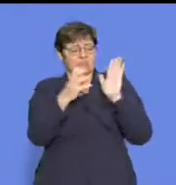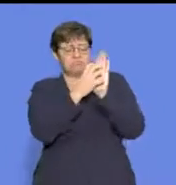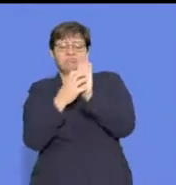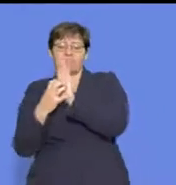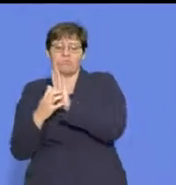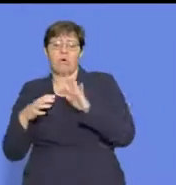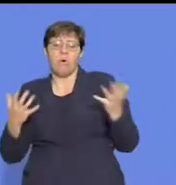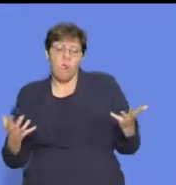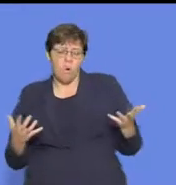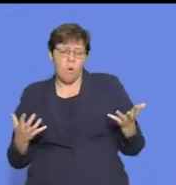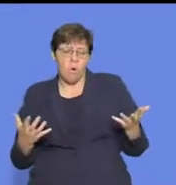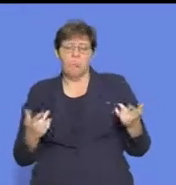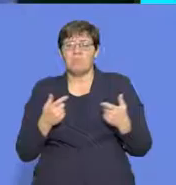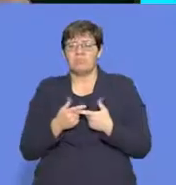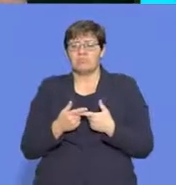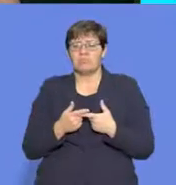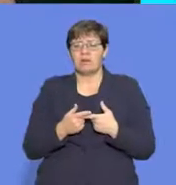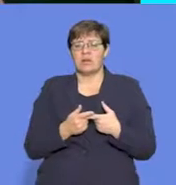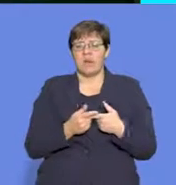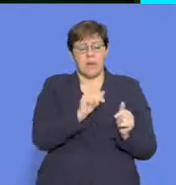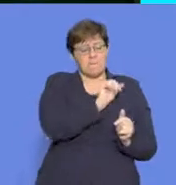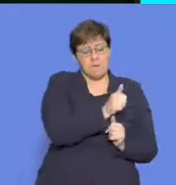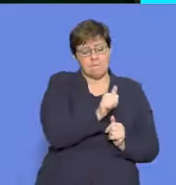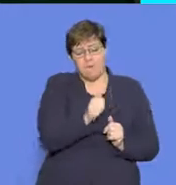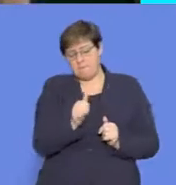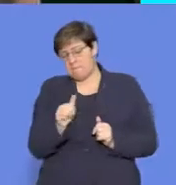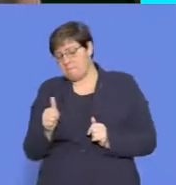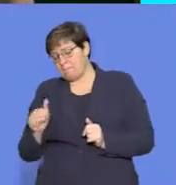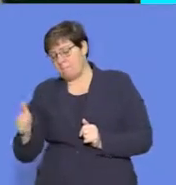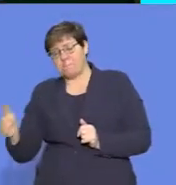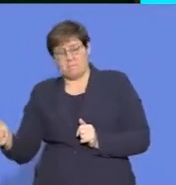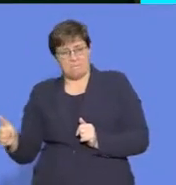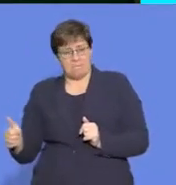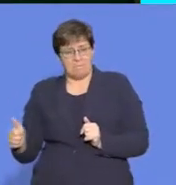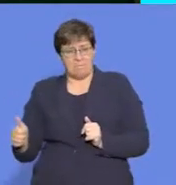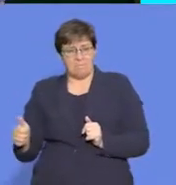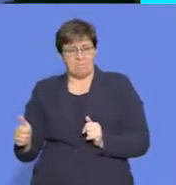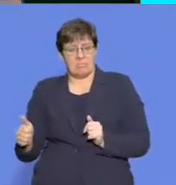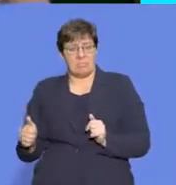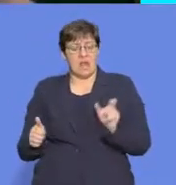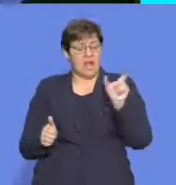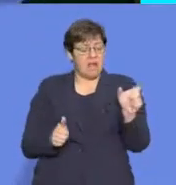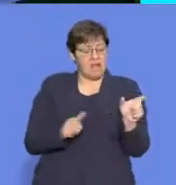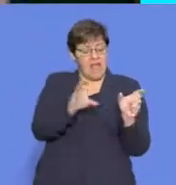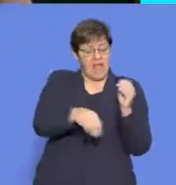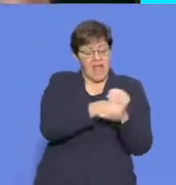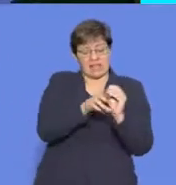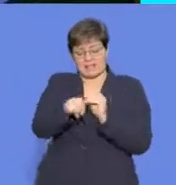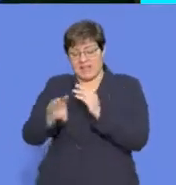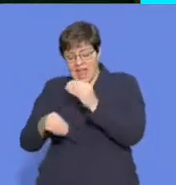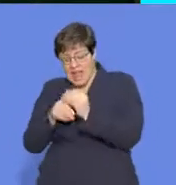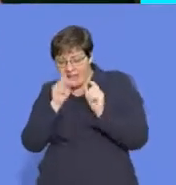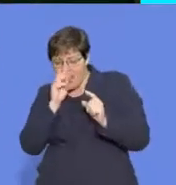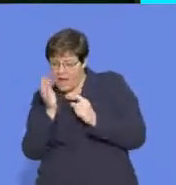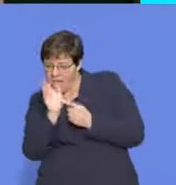simply put them into cell notation, where we have a specific order of putting those components. So we